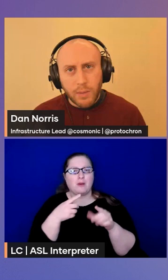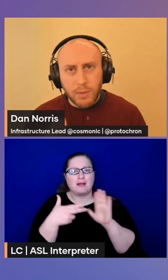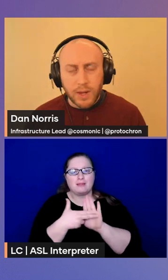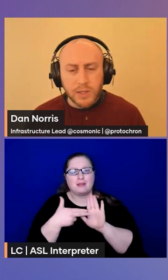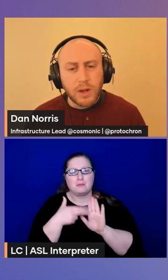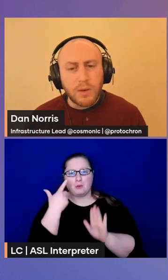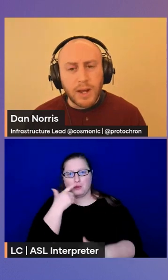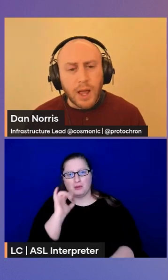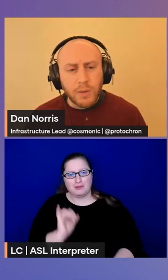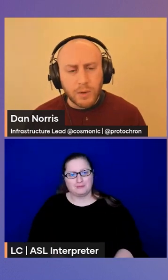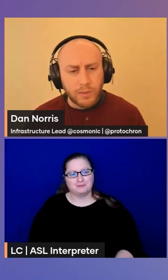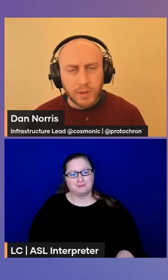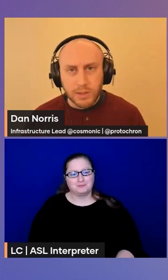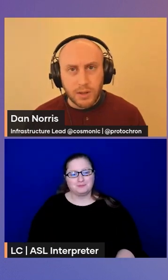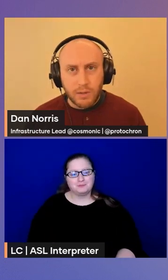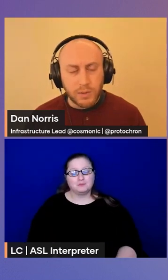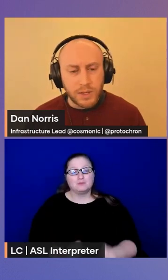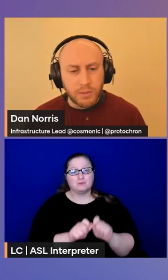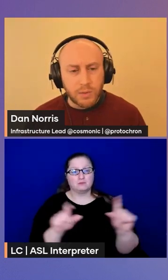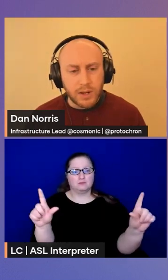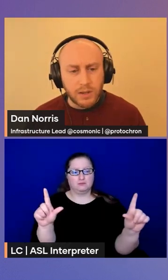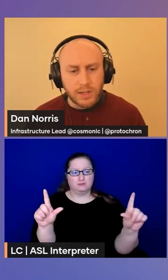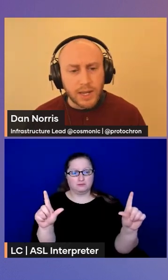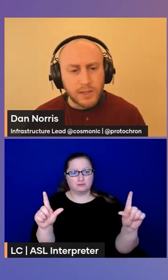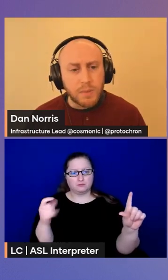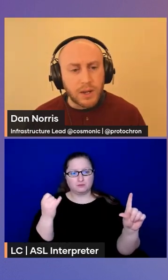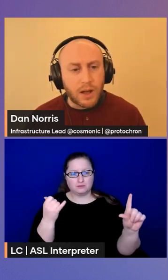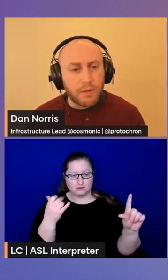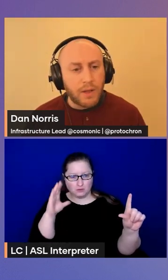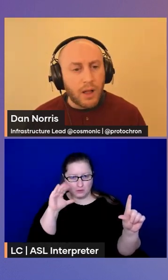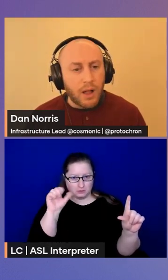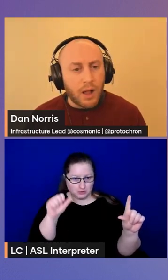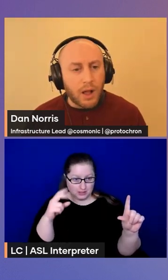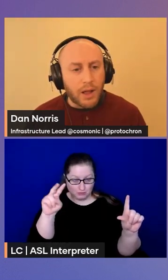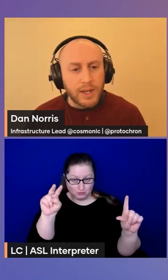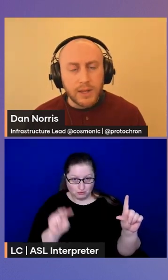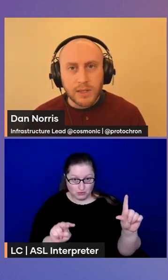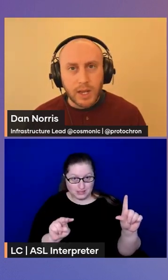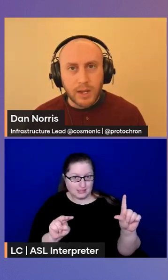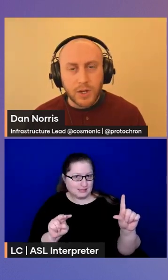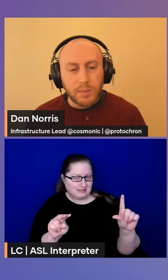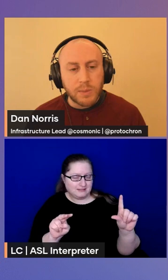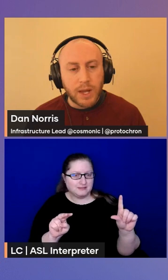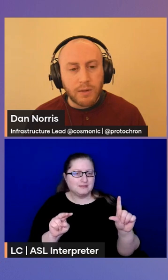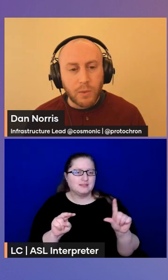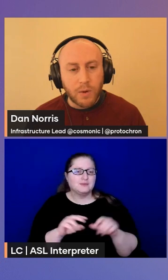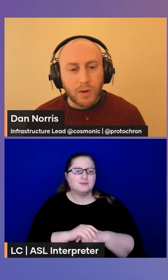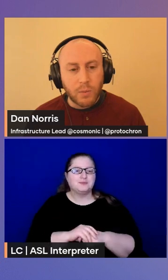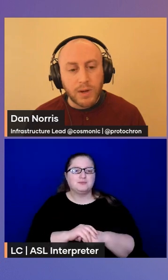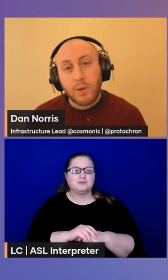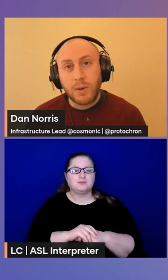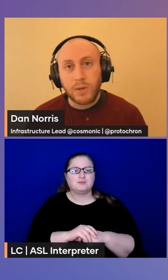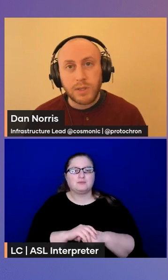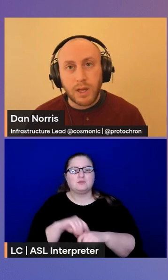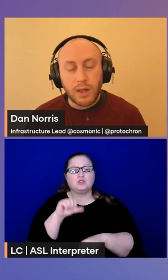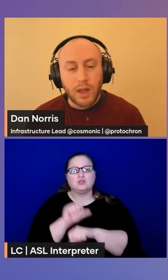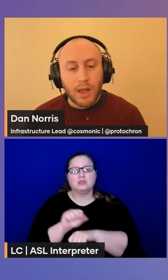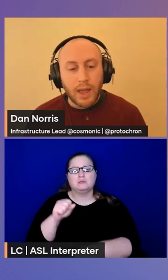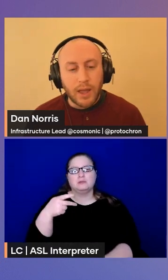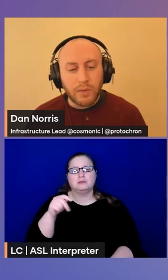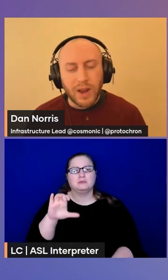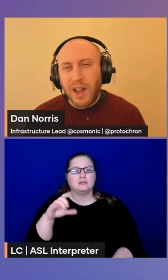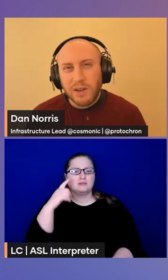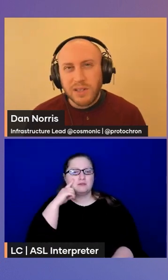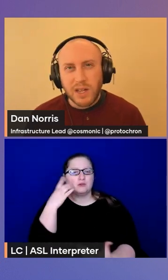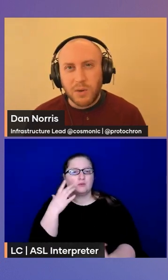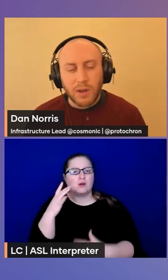have up on my screen right now, which hopefully everyone's able to read and the text is big enough, is a job spec for what Netreap looks like.